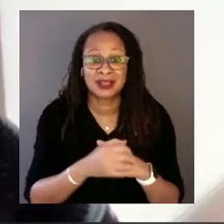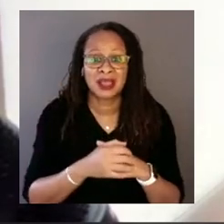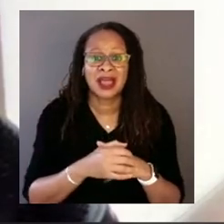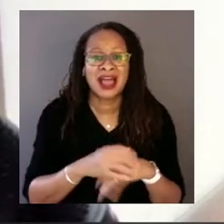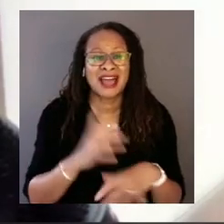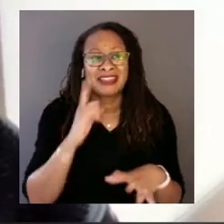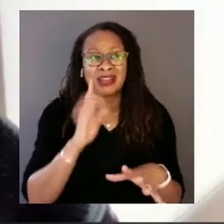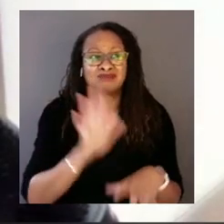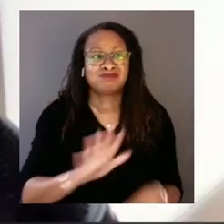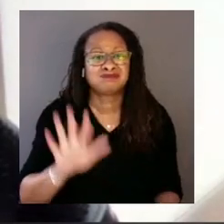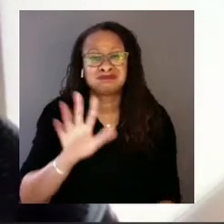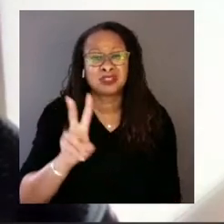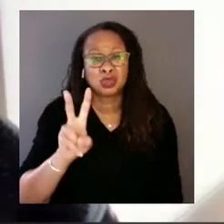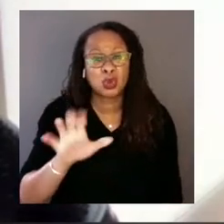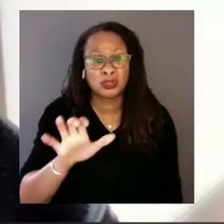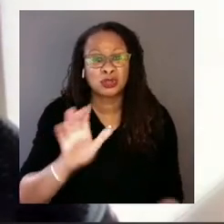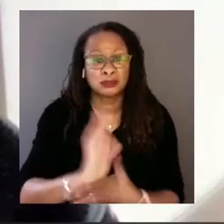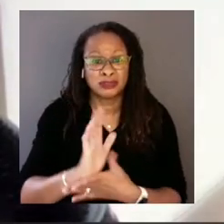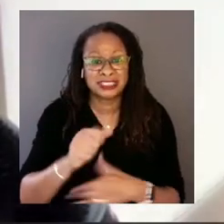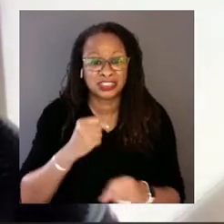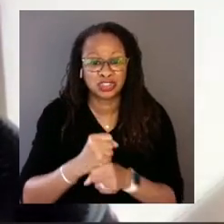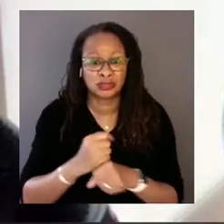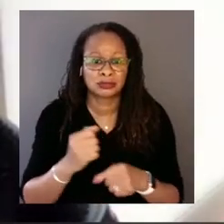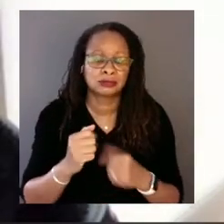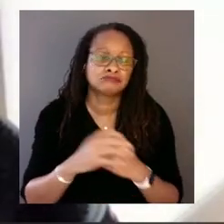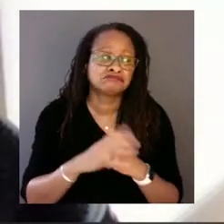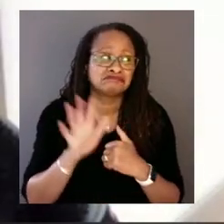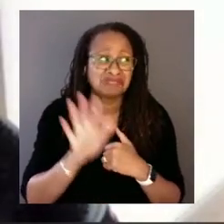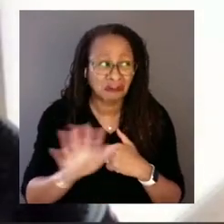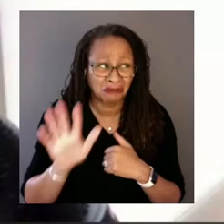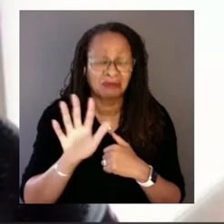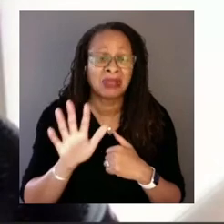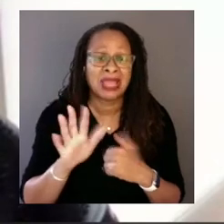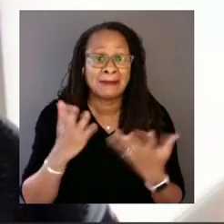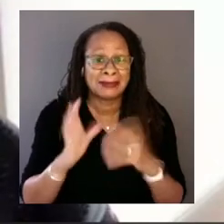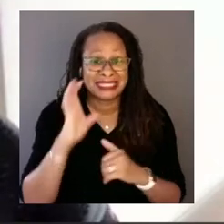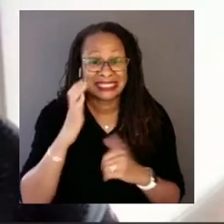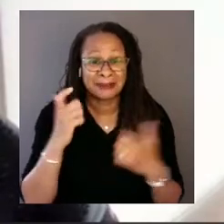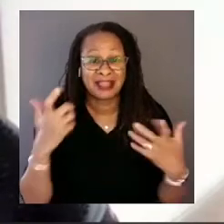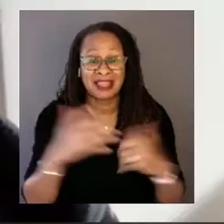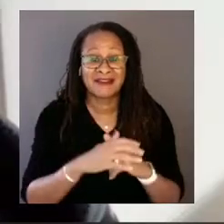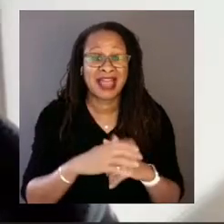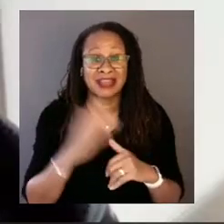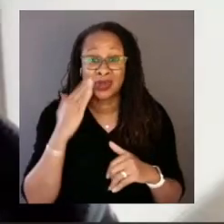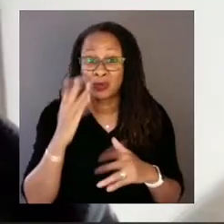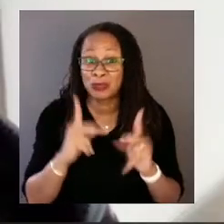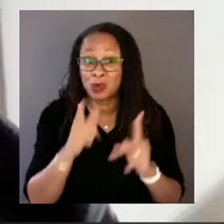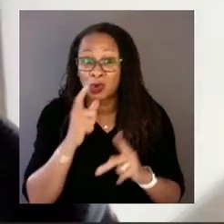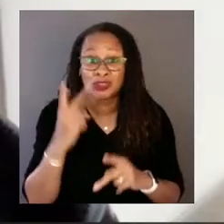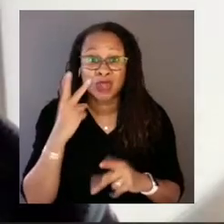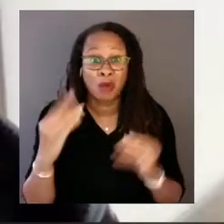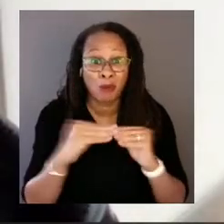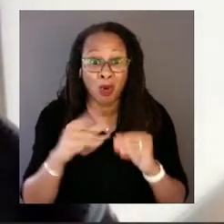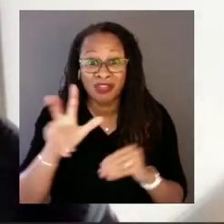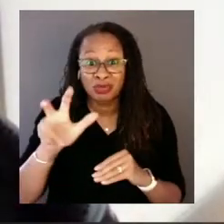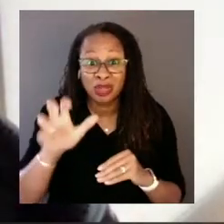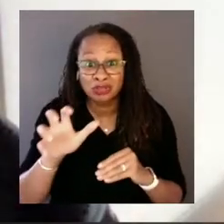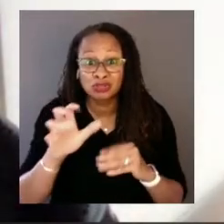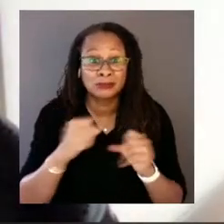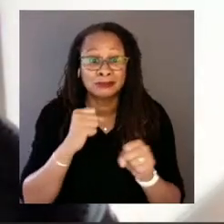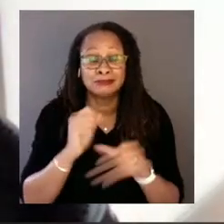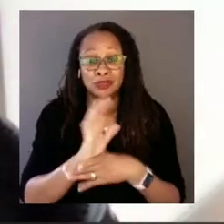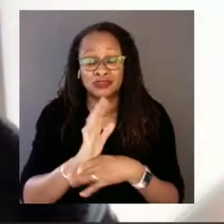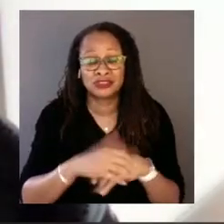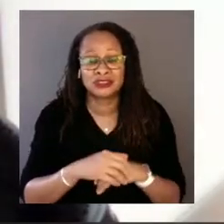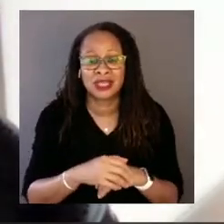200 movies this year, more or less. And that may seem like a lot, but I have people that saw 300. And I also feel like there, people really need to